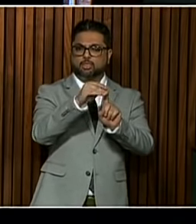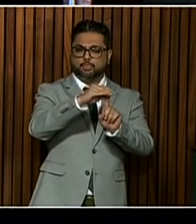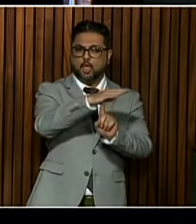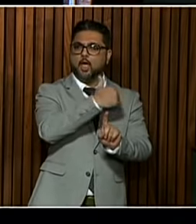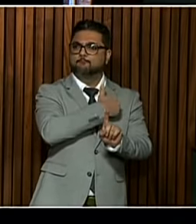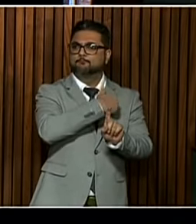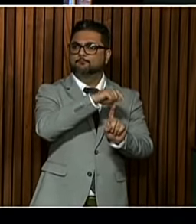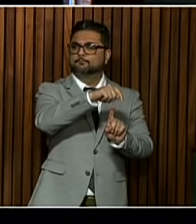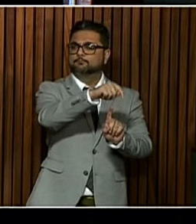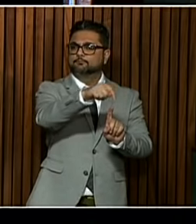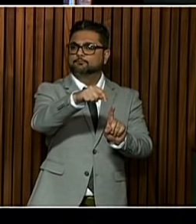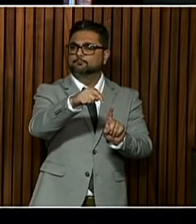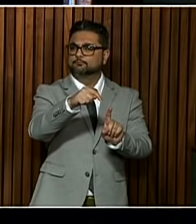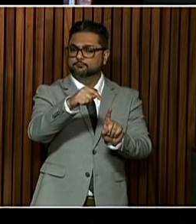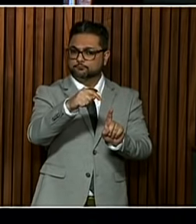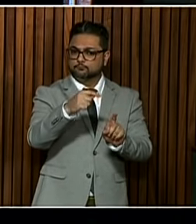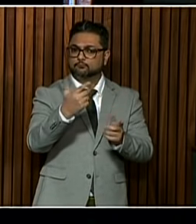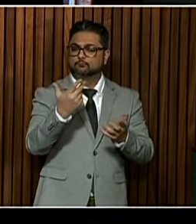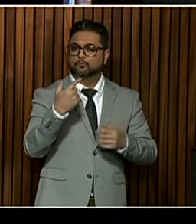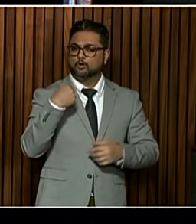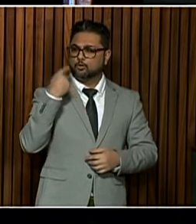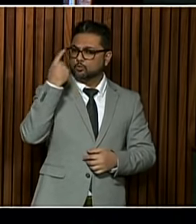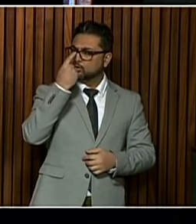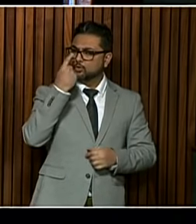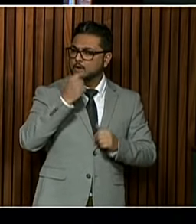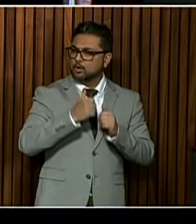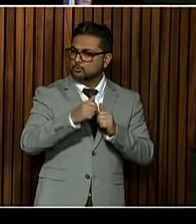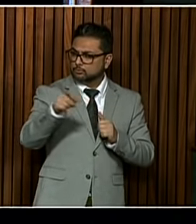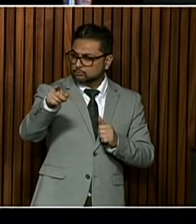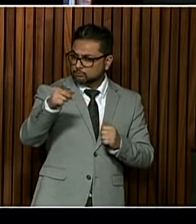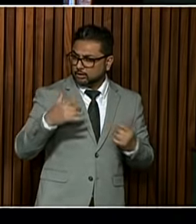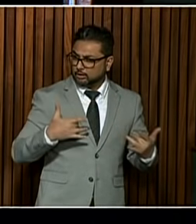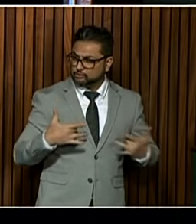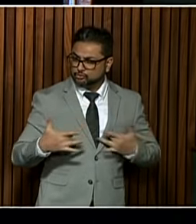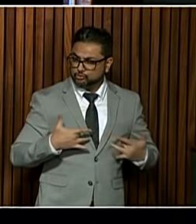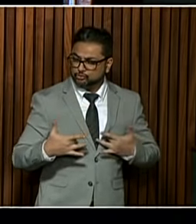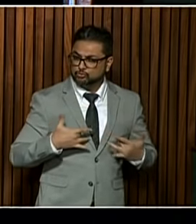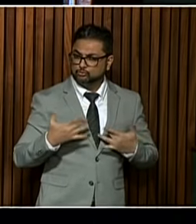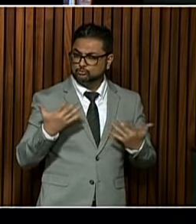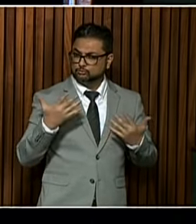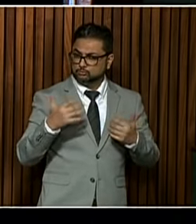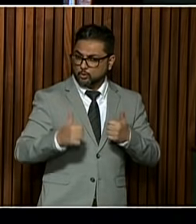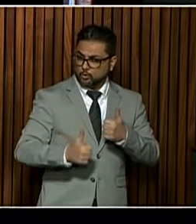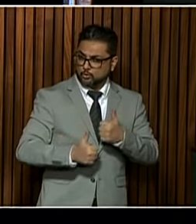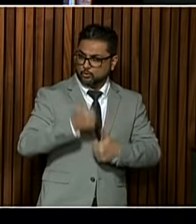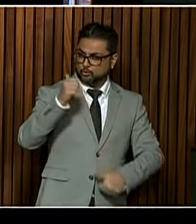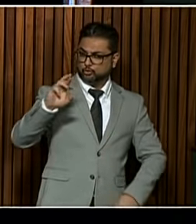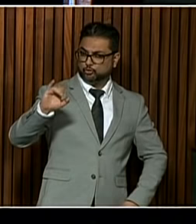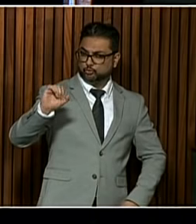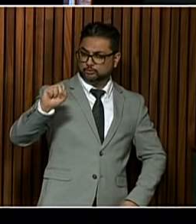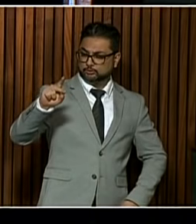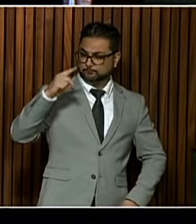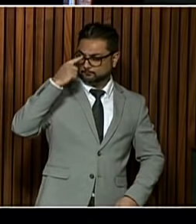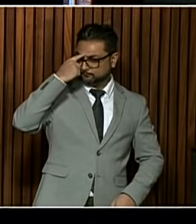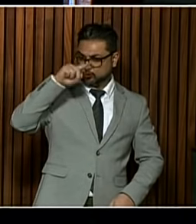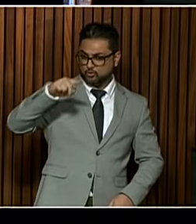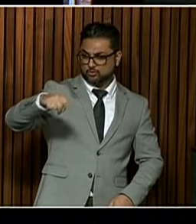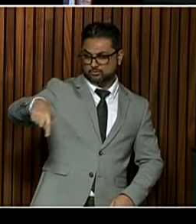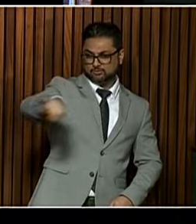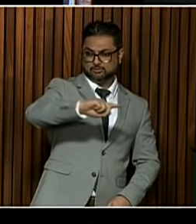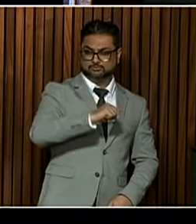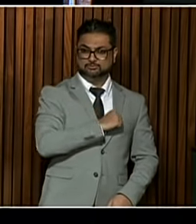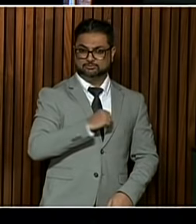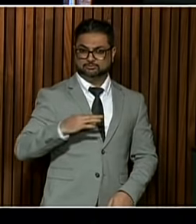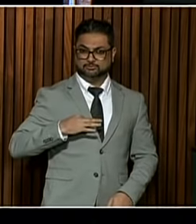to both employees and customers, are you at all considering any more measures to protect people who visit these essential services?